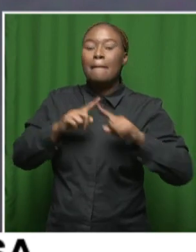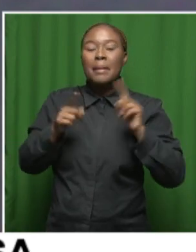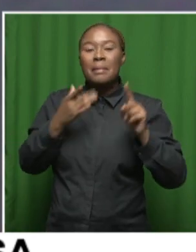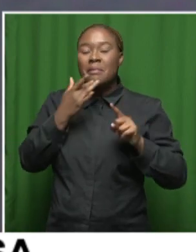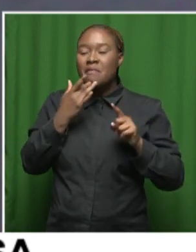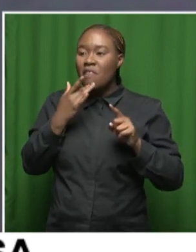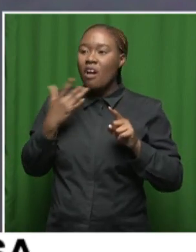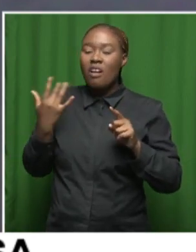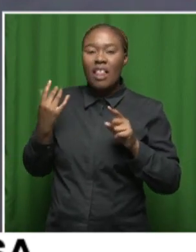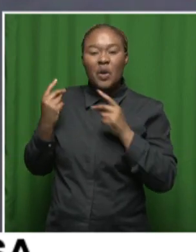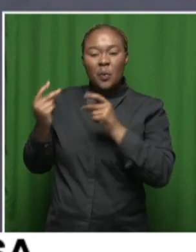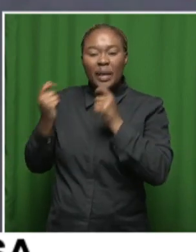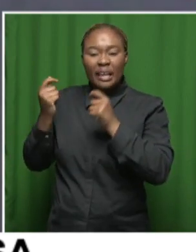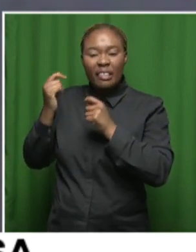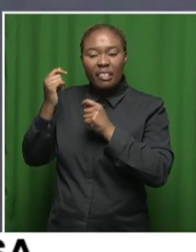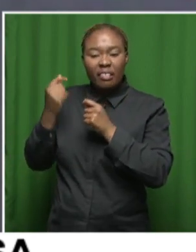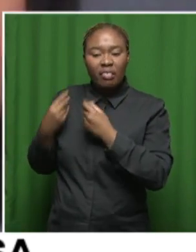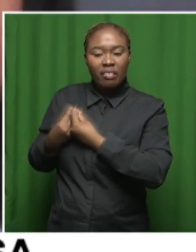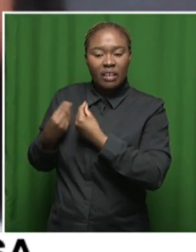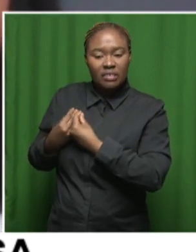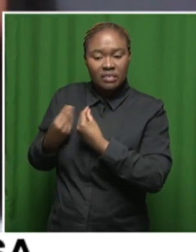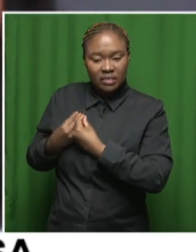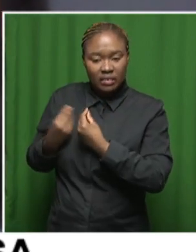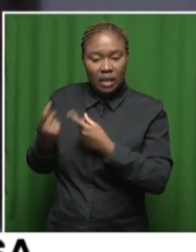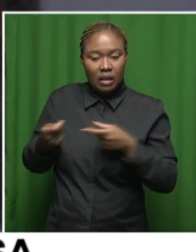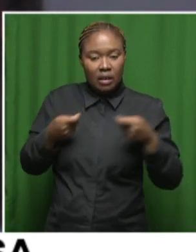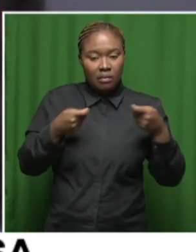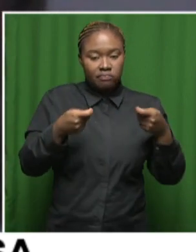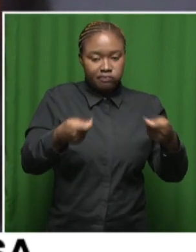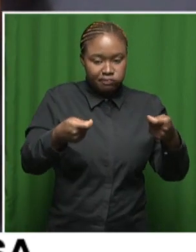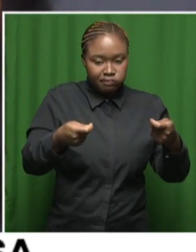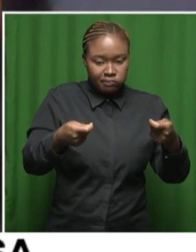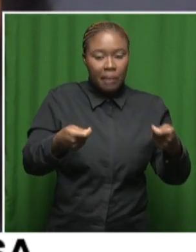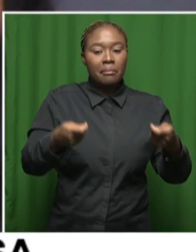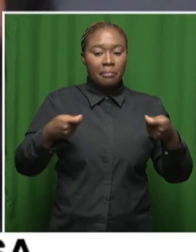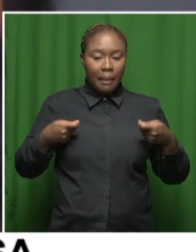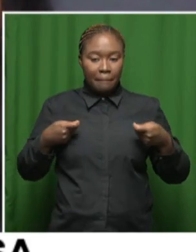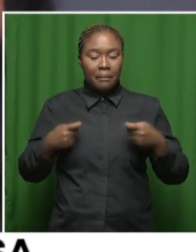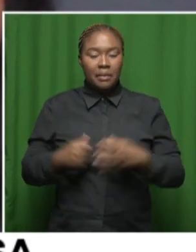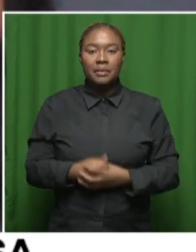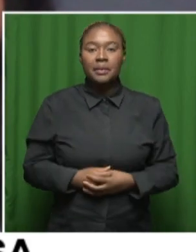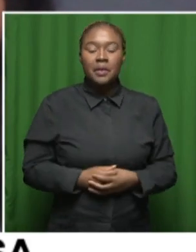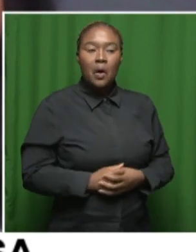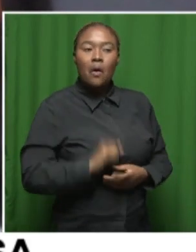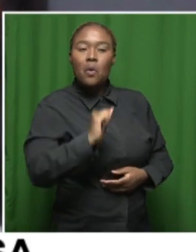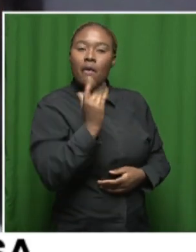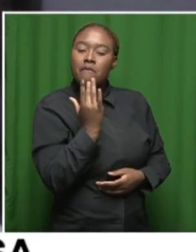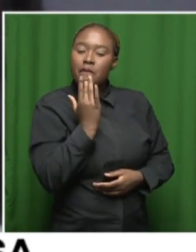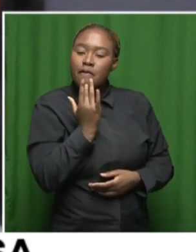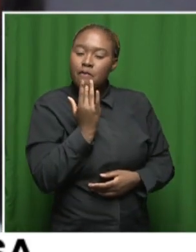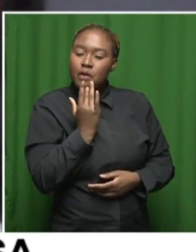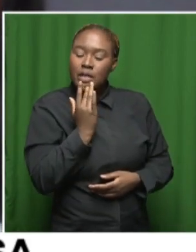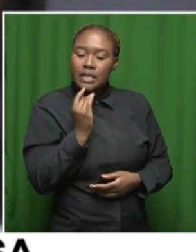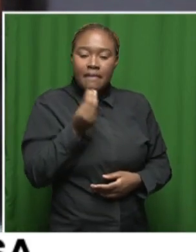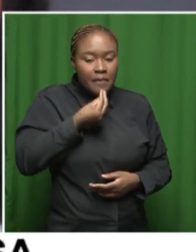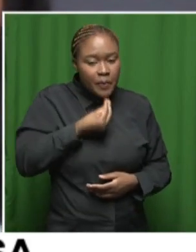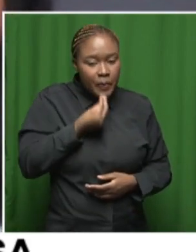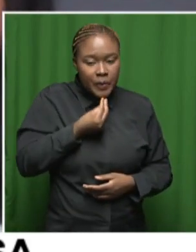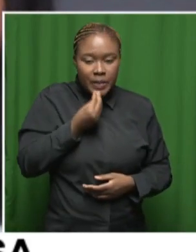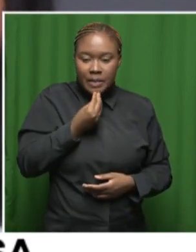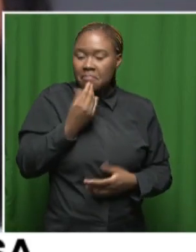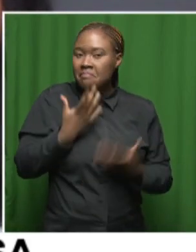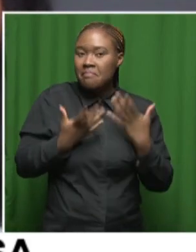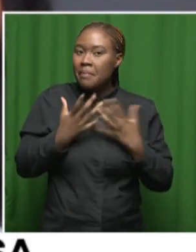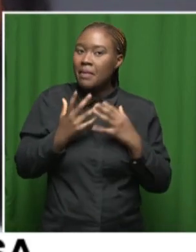convenient things. So Louisa, what's your signature dish? I mean, what is that dish that defines you, even at an event